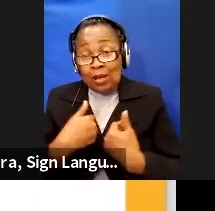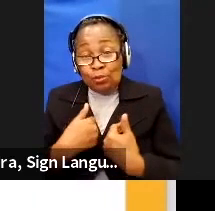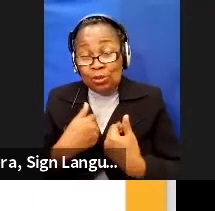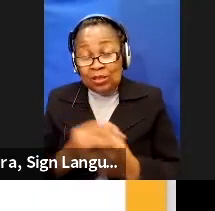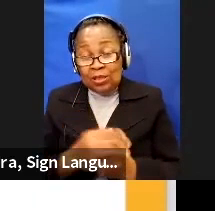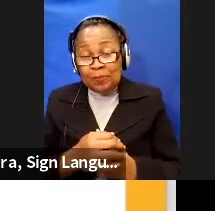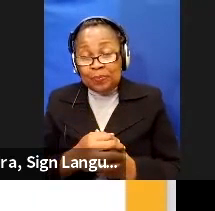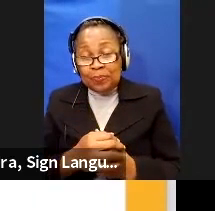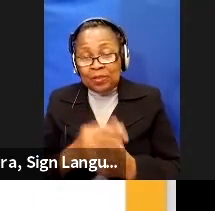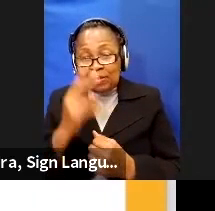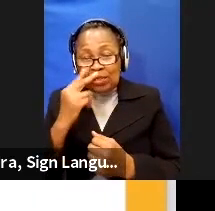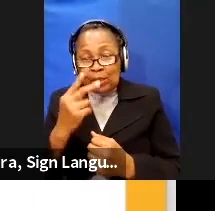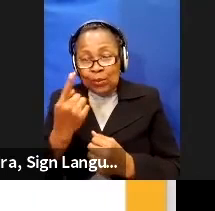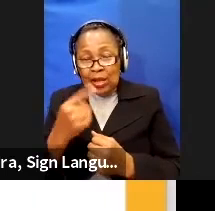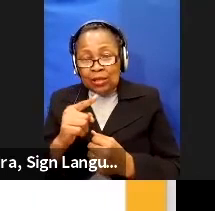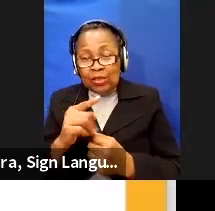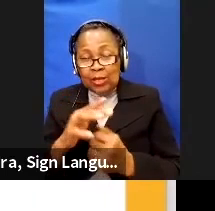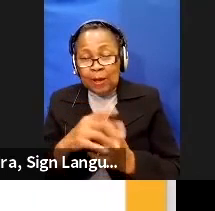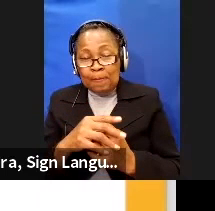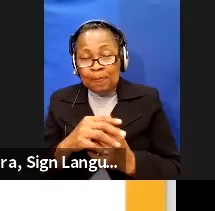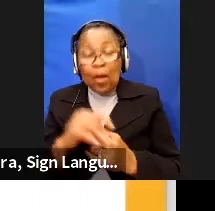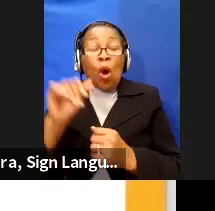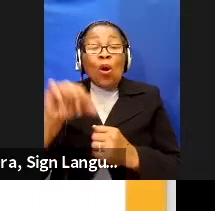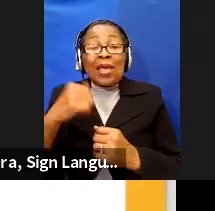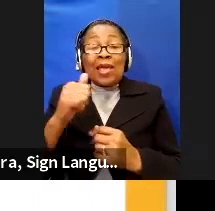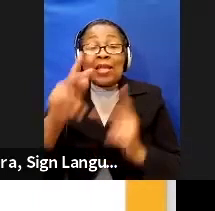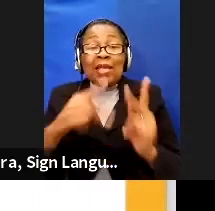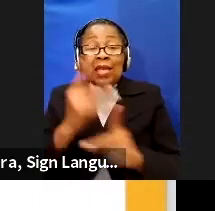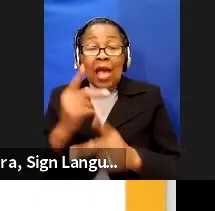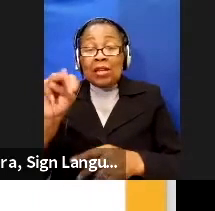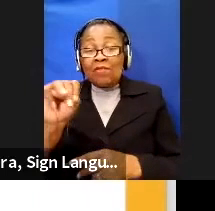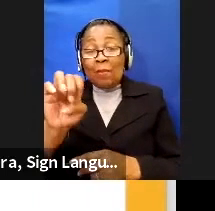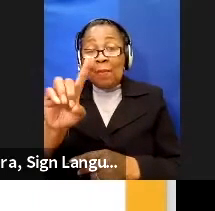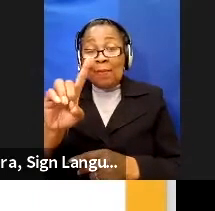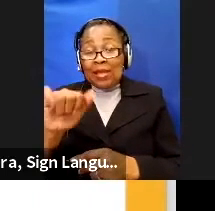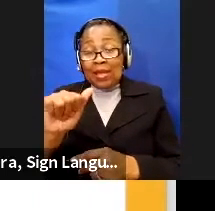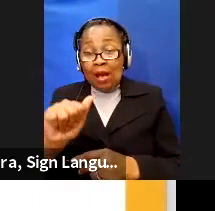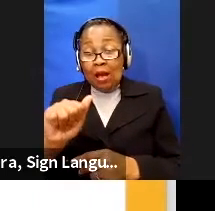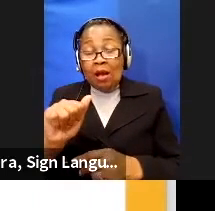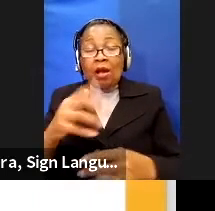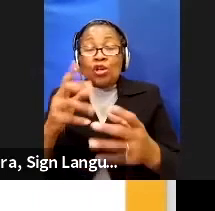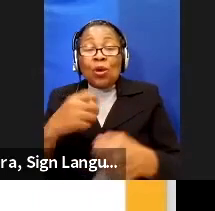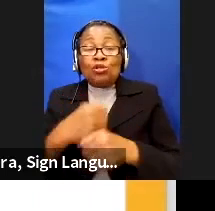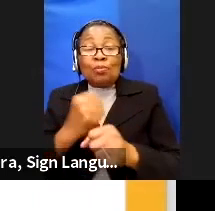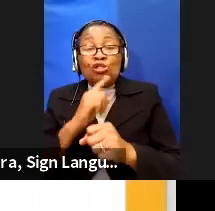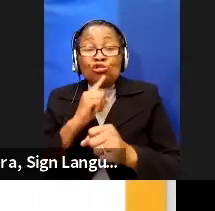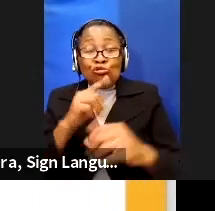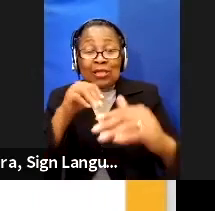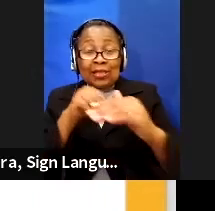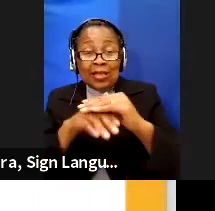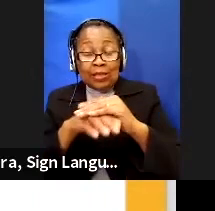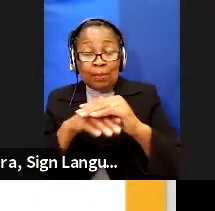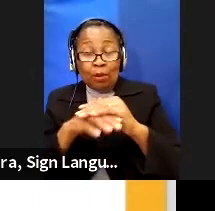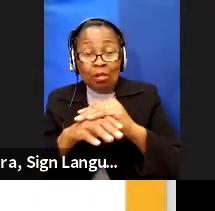Let's see what else. Any kind of media that you put out there, you want to make sure it's accessible. At the very least,